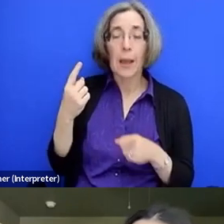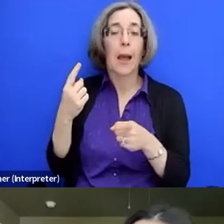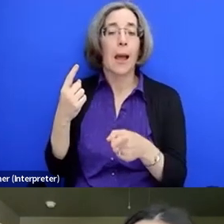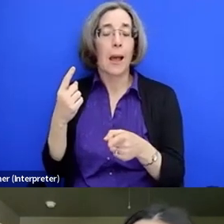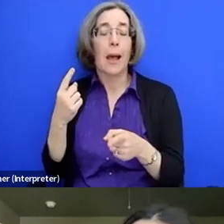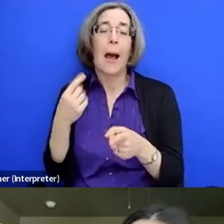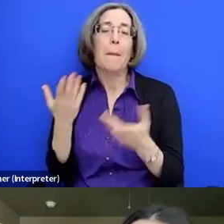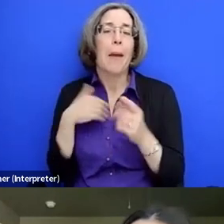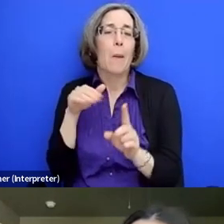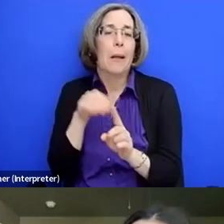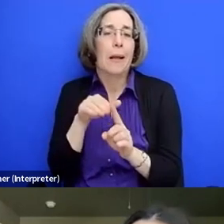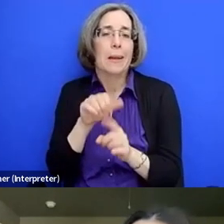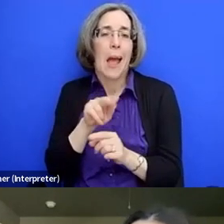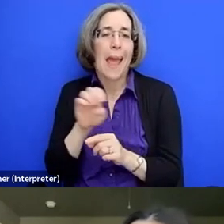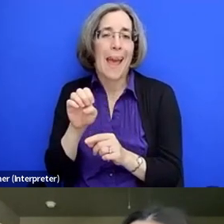little bit, because